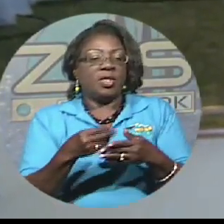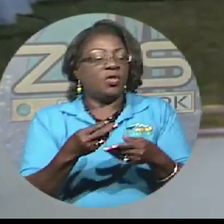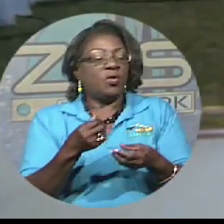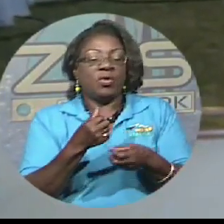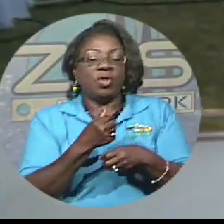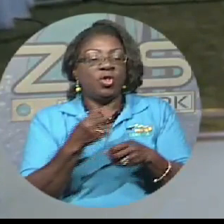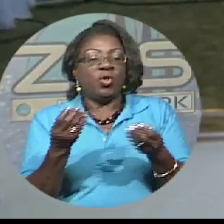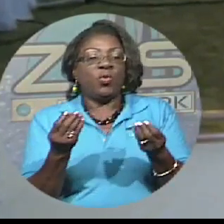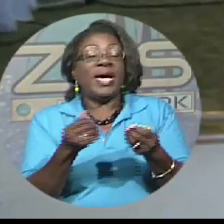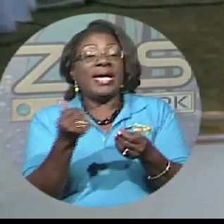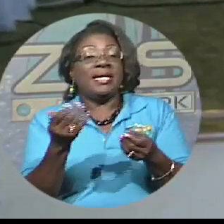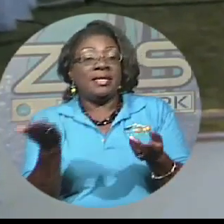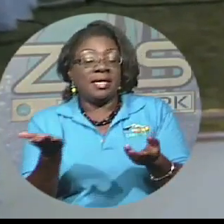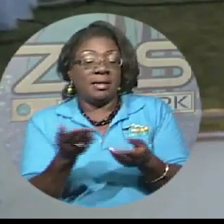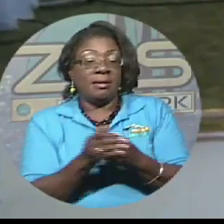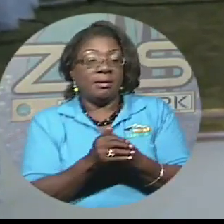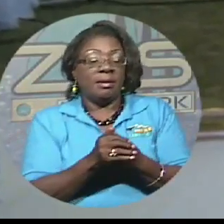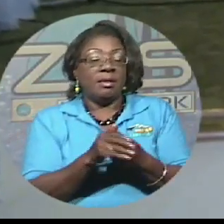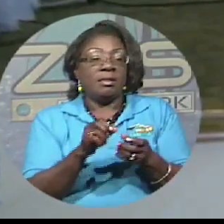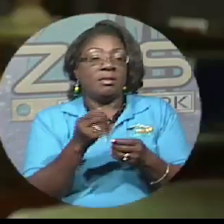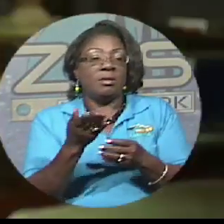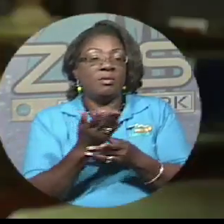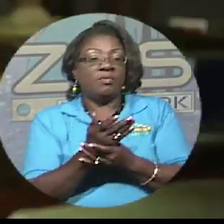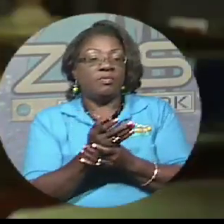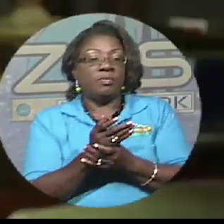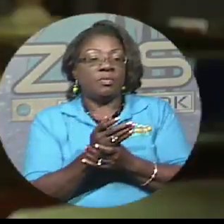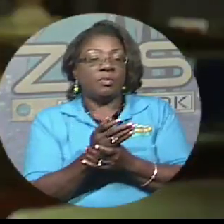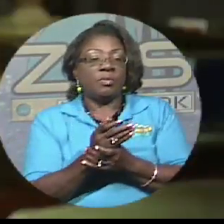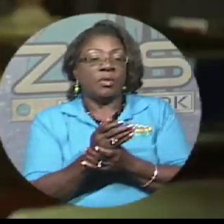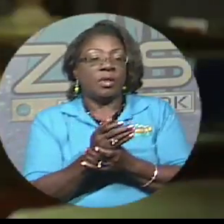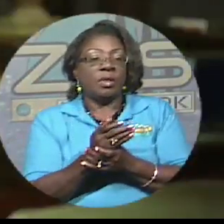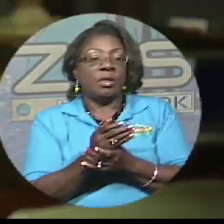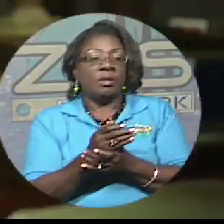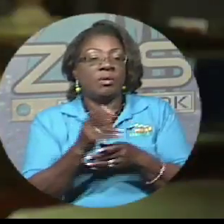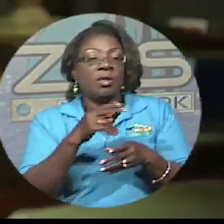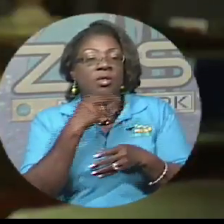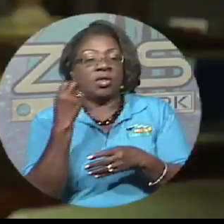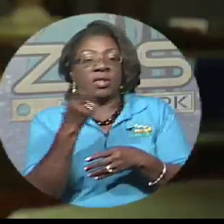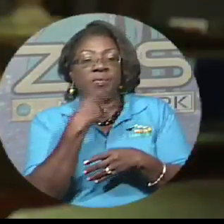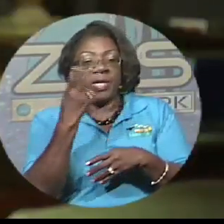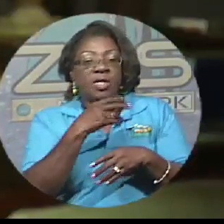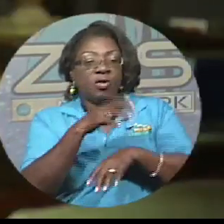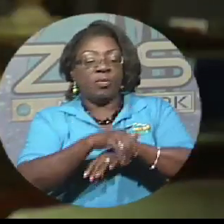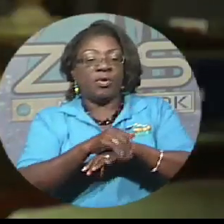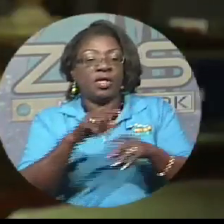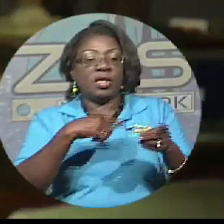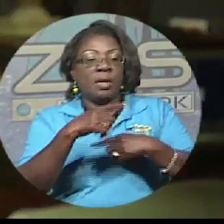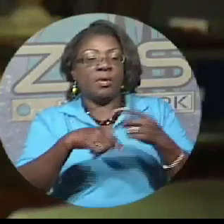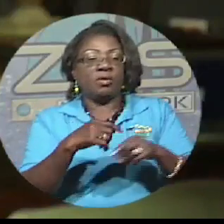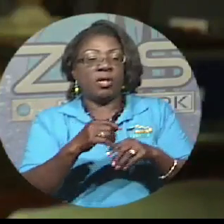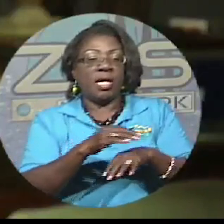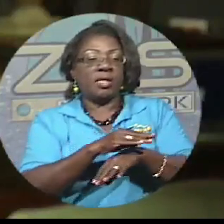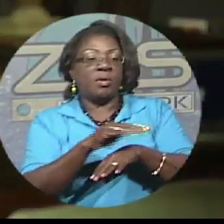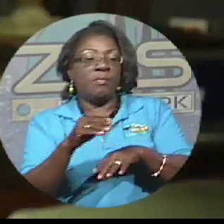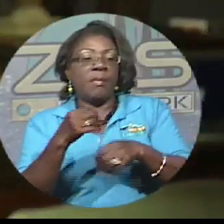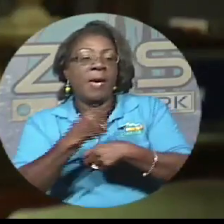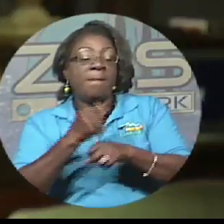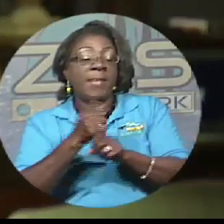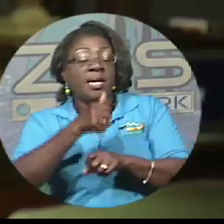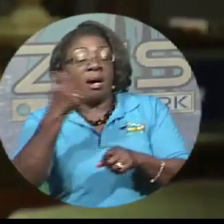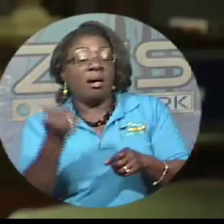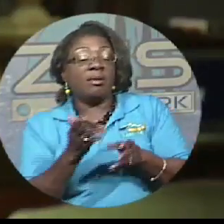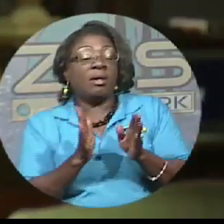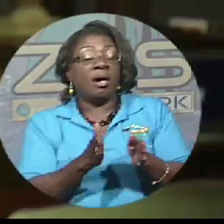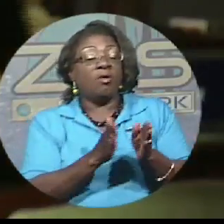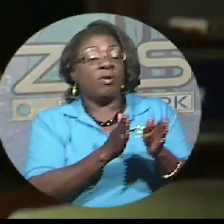for CARICOM's continued support on this issue. They've been trying to speak to the British about trying to move those arrangements. The British are being